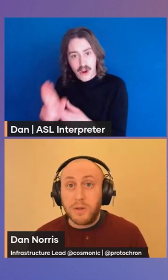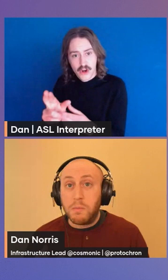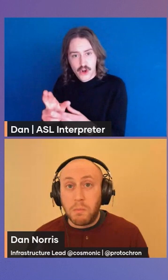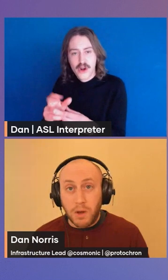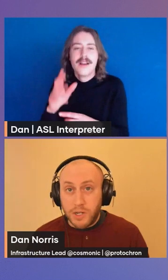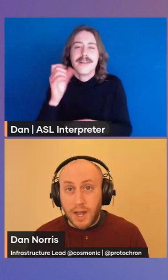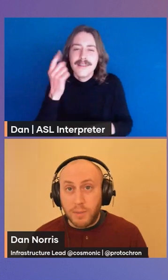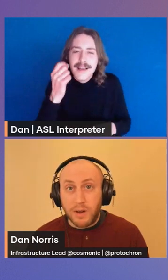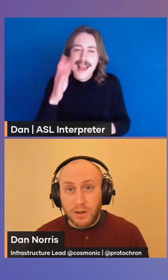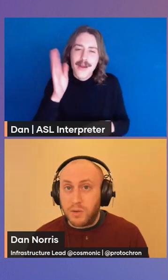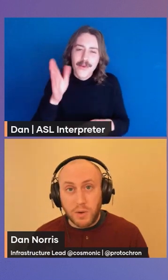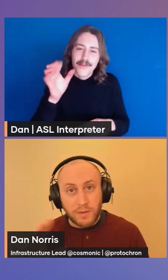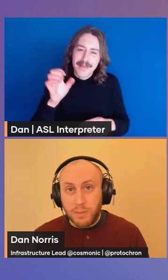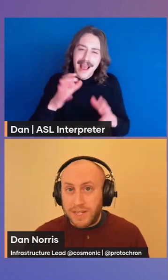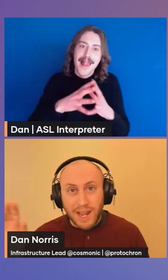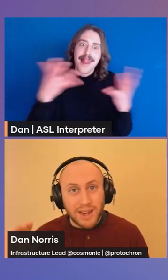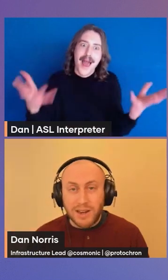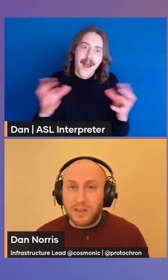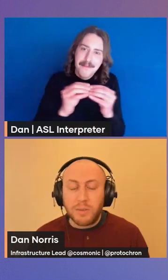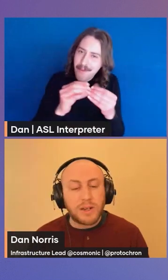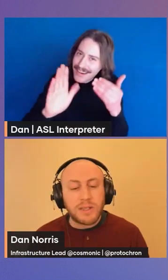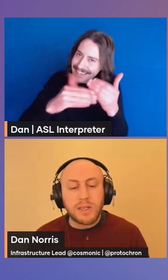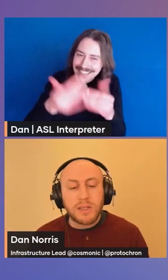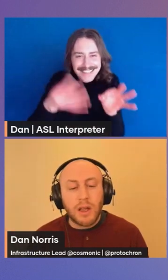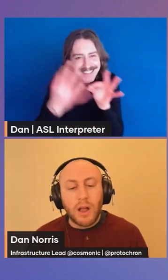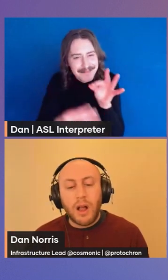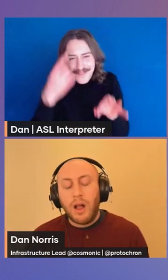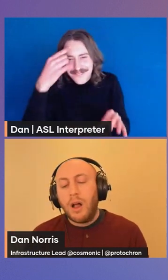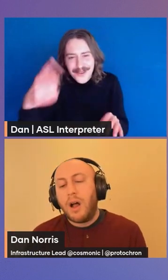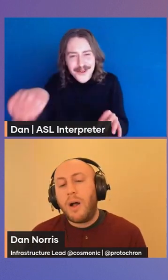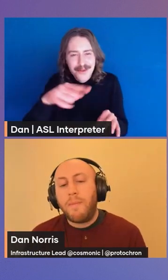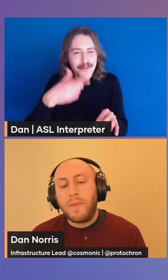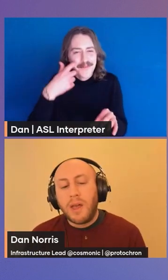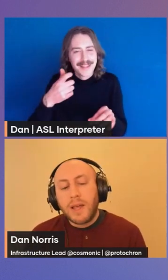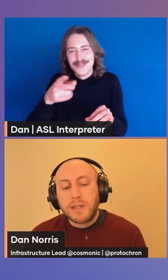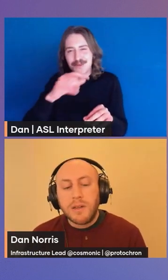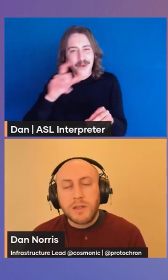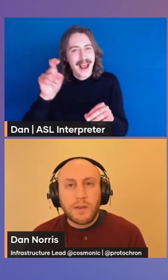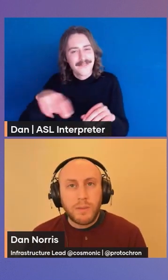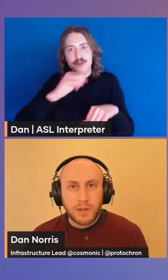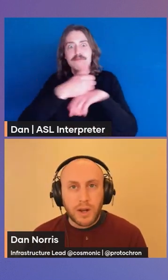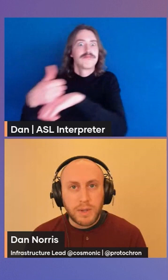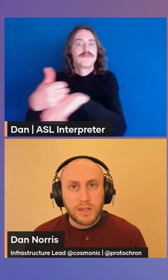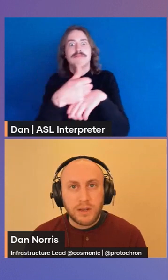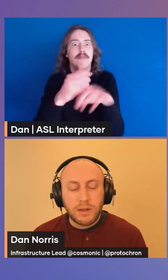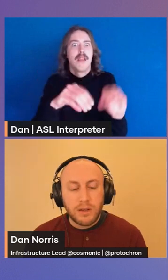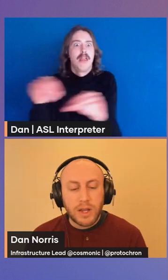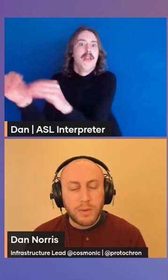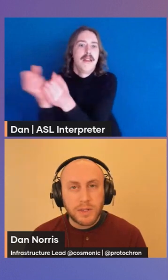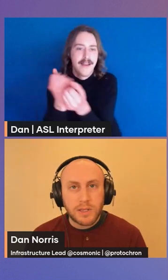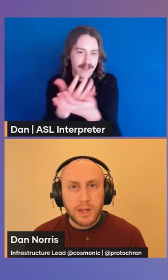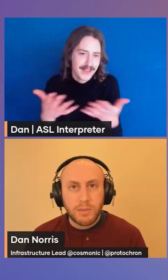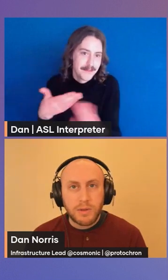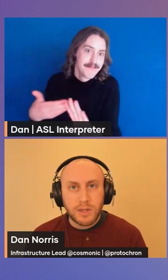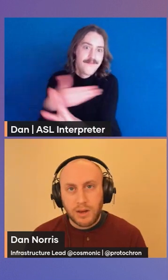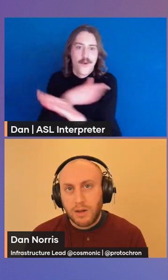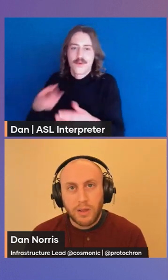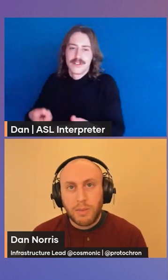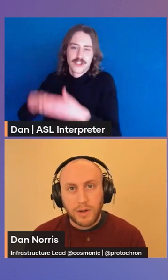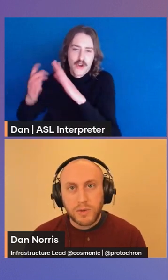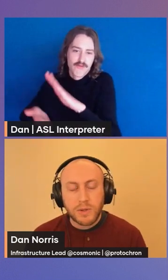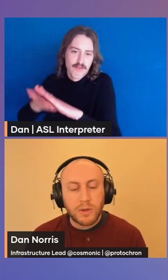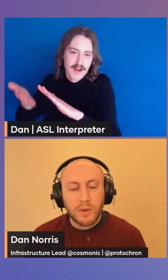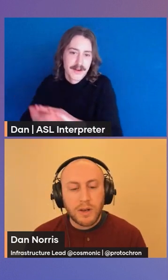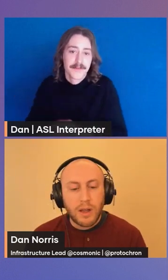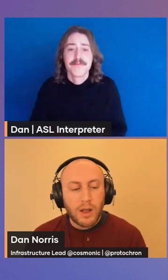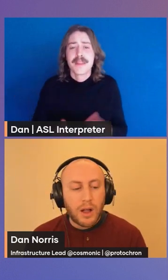much, much happier. You don't have to maintain any of the dependencies. And lastly, you just have to make sure IP tables is enabled and all the